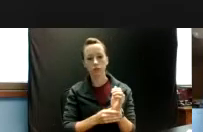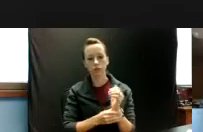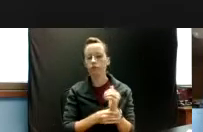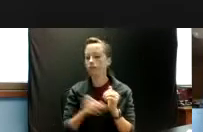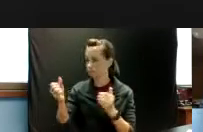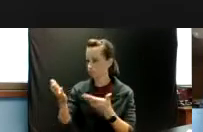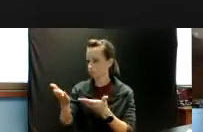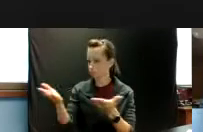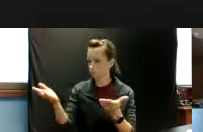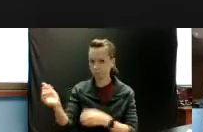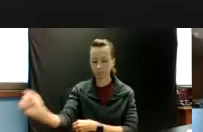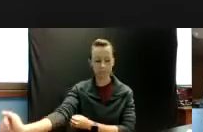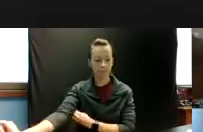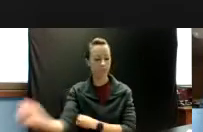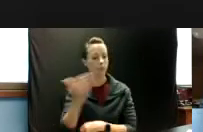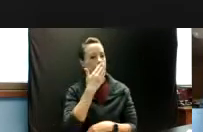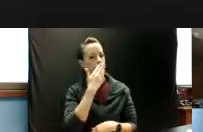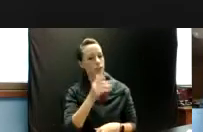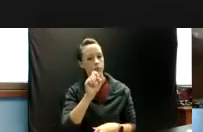Absolutely. Thank you, Tony.